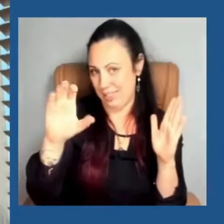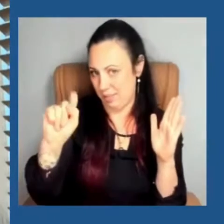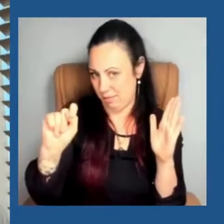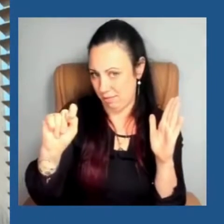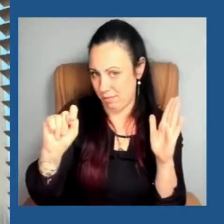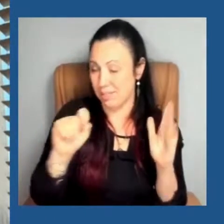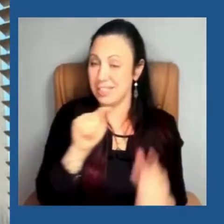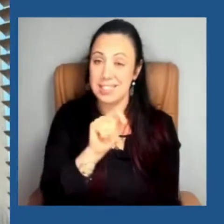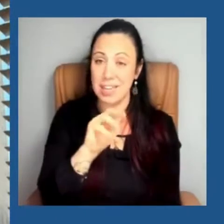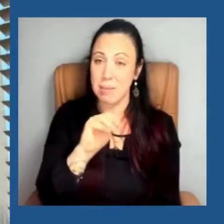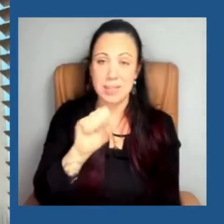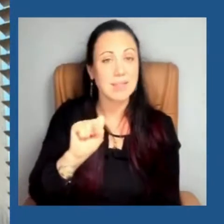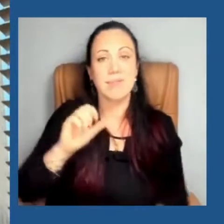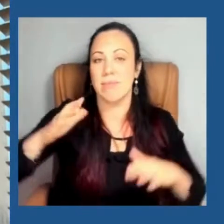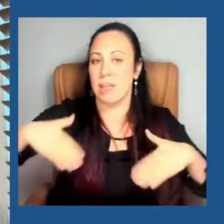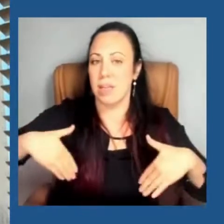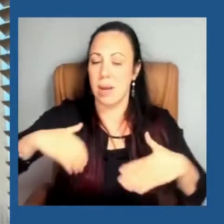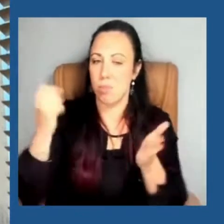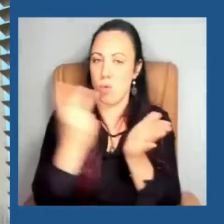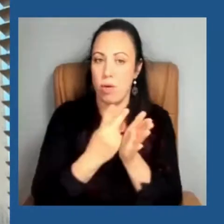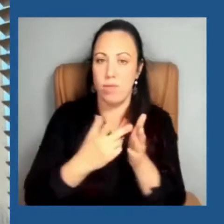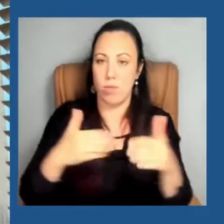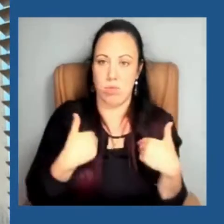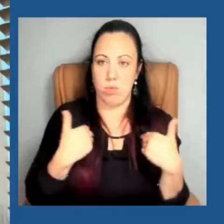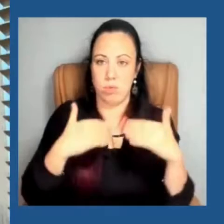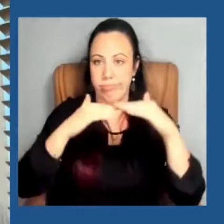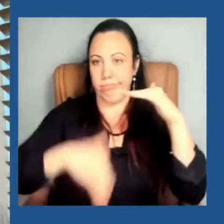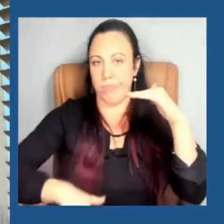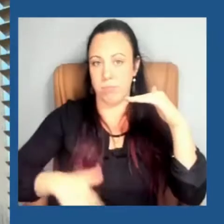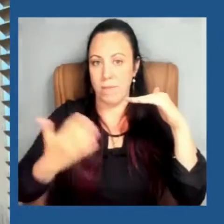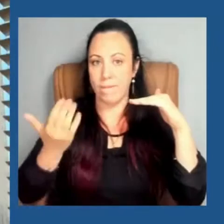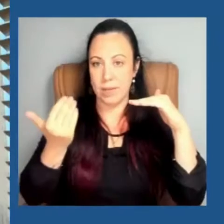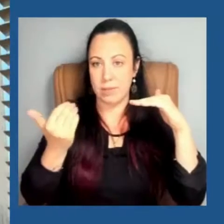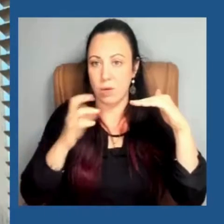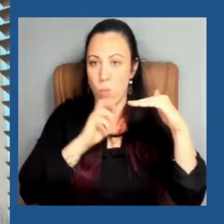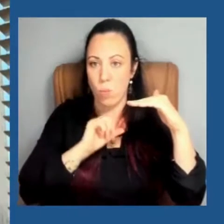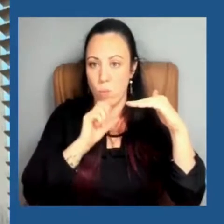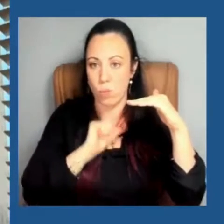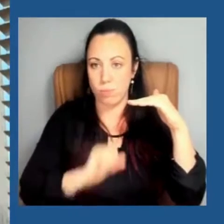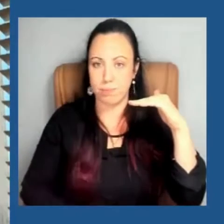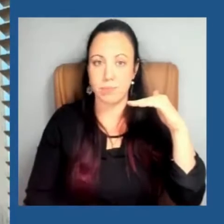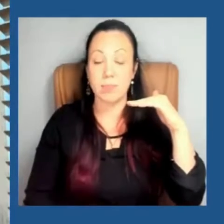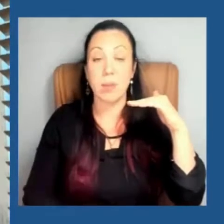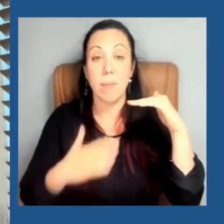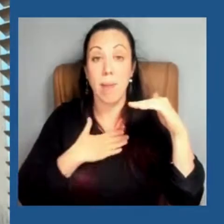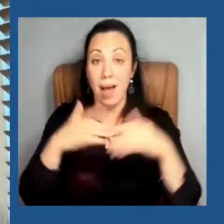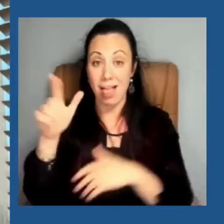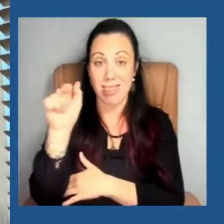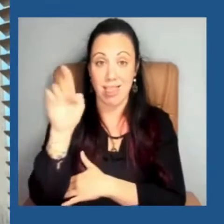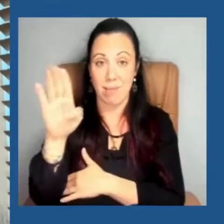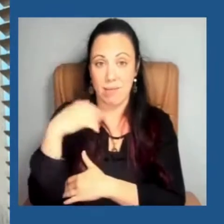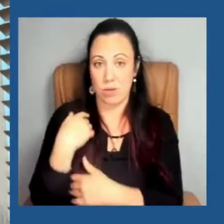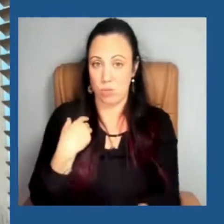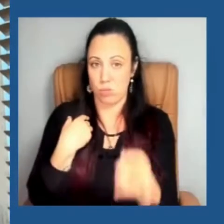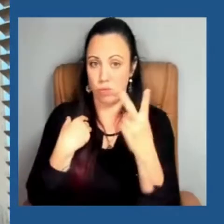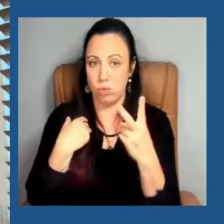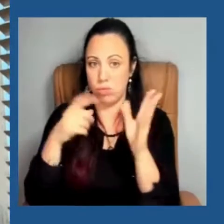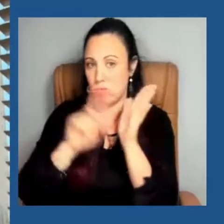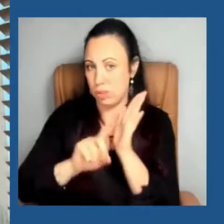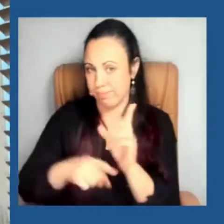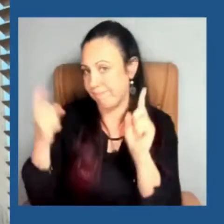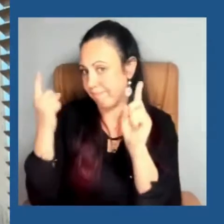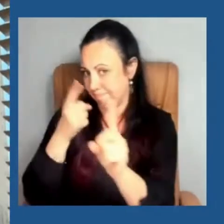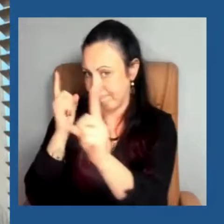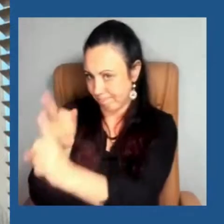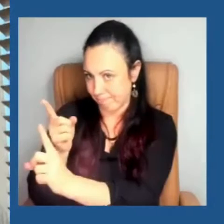is not yet approved for youth under the age of 15 years old. My lab has two research aims. The first